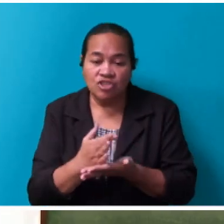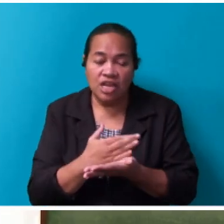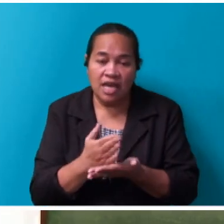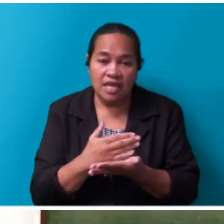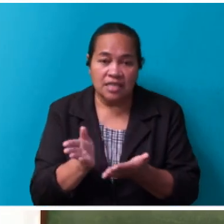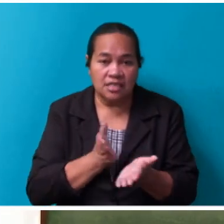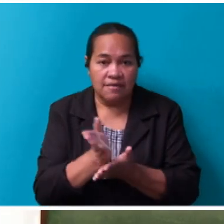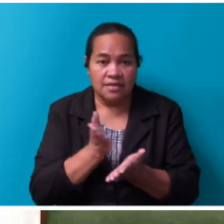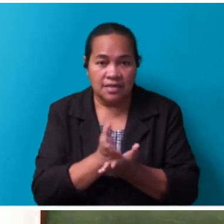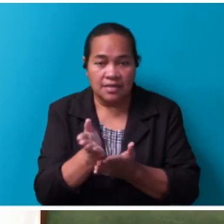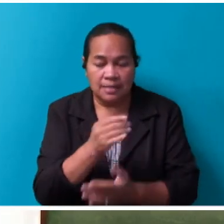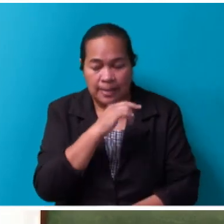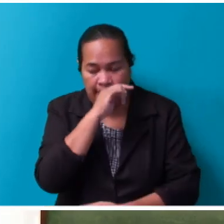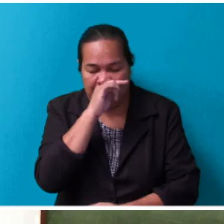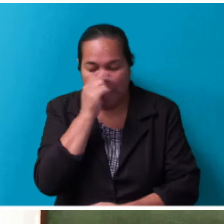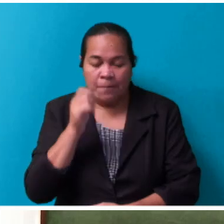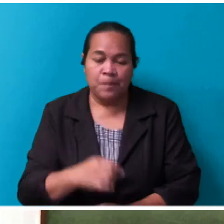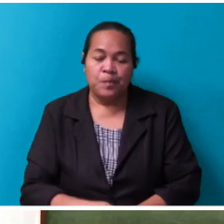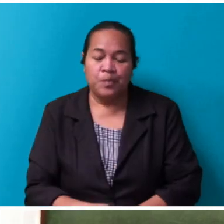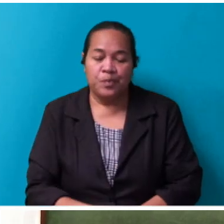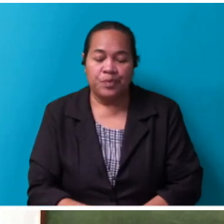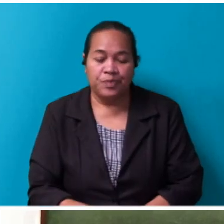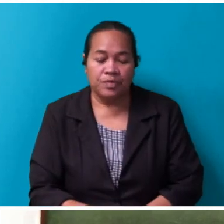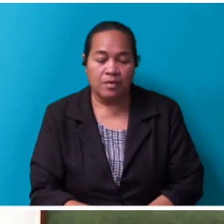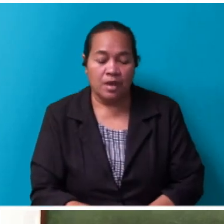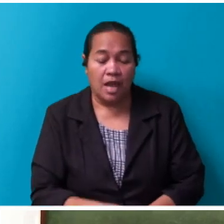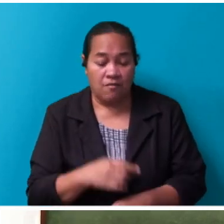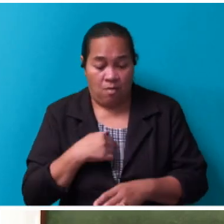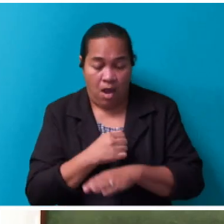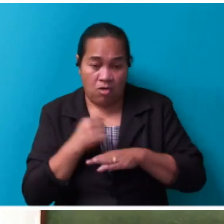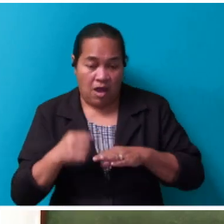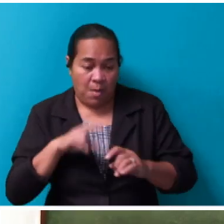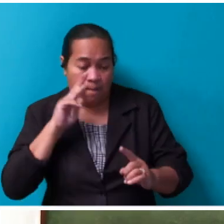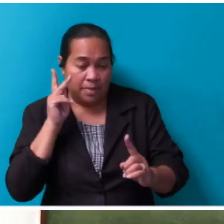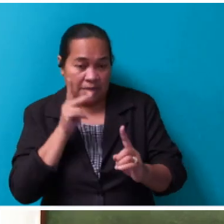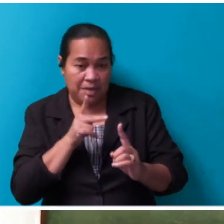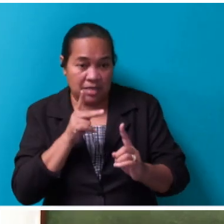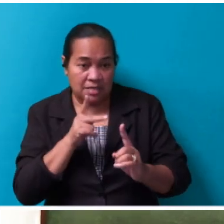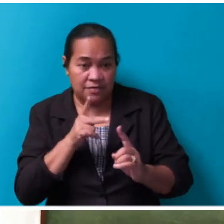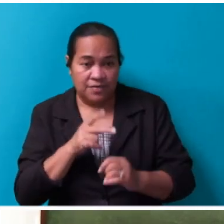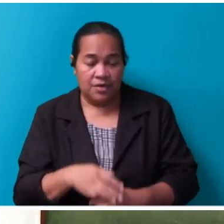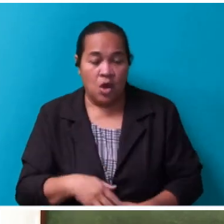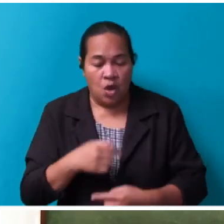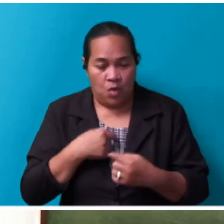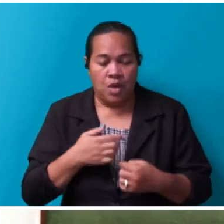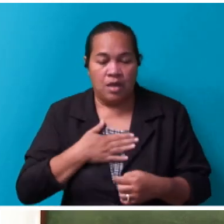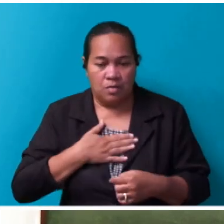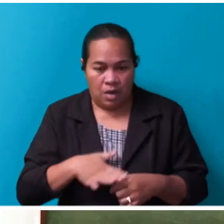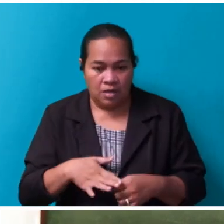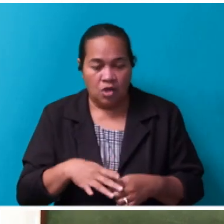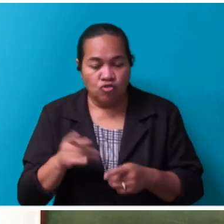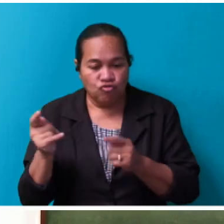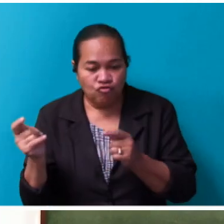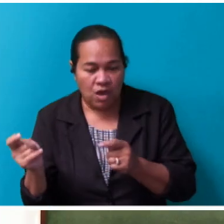Speaker. And ultimately, from the government's perspective, we intend to transition